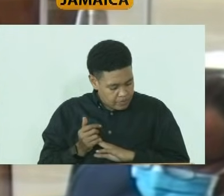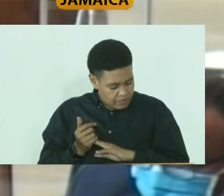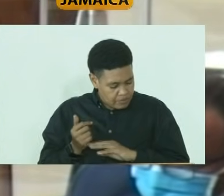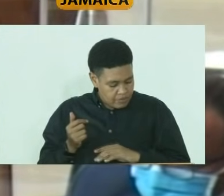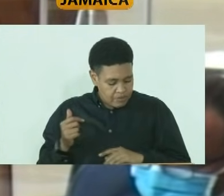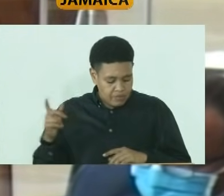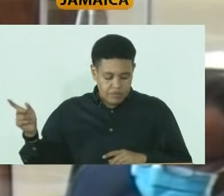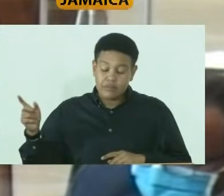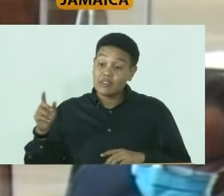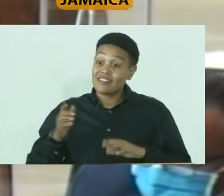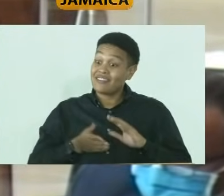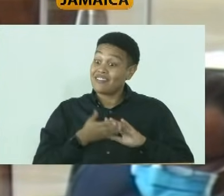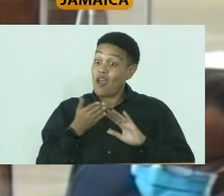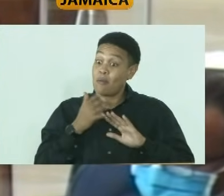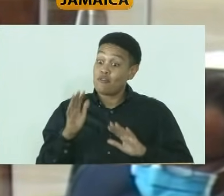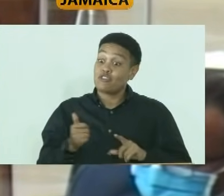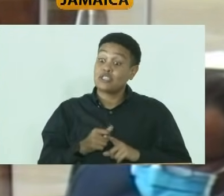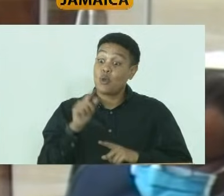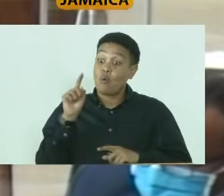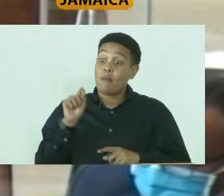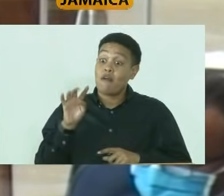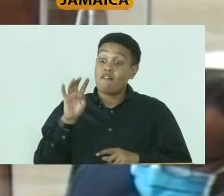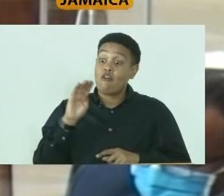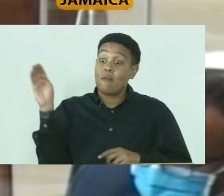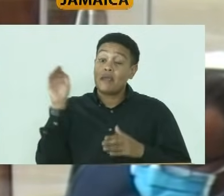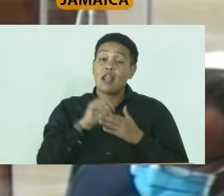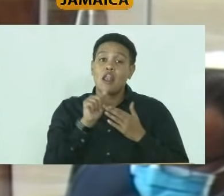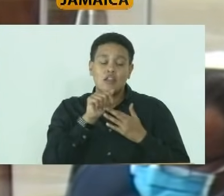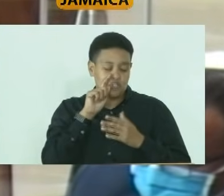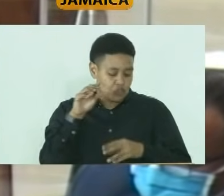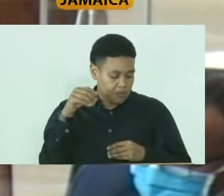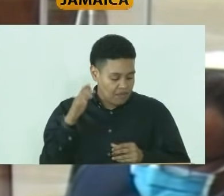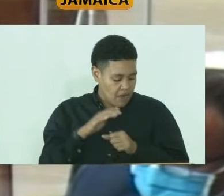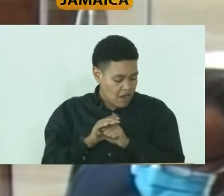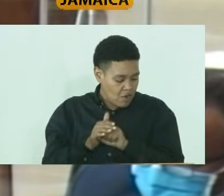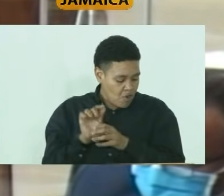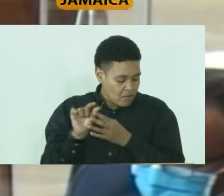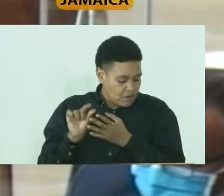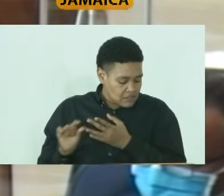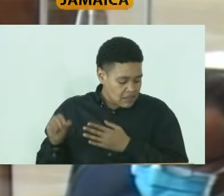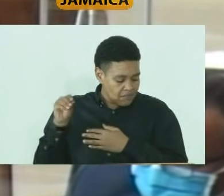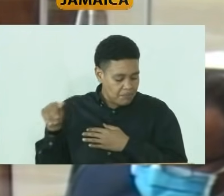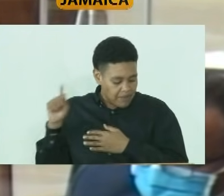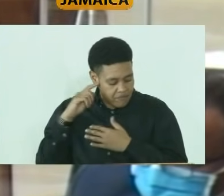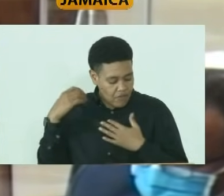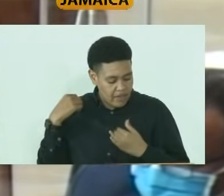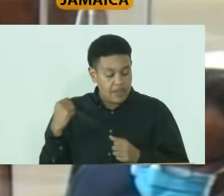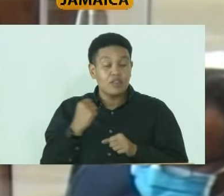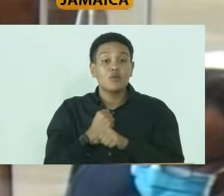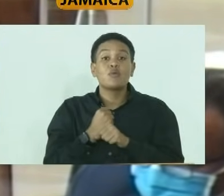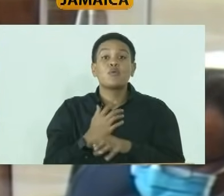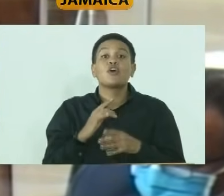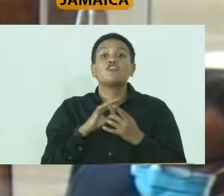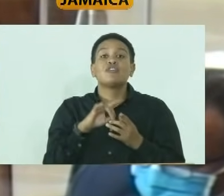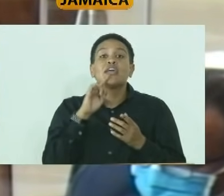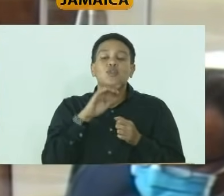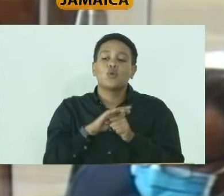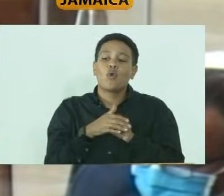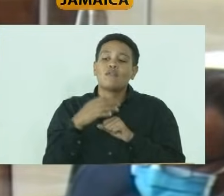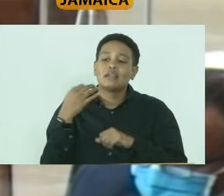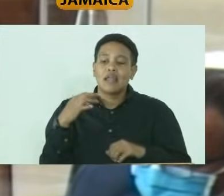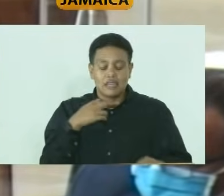operational. $1.4 billion to provide COVID incentive payments for health workers in contact with COVID-19